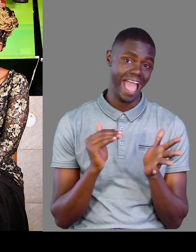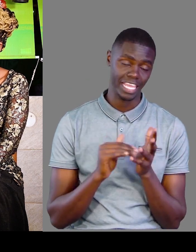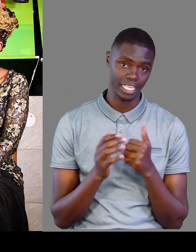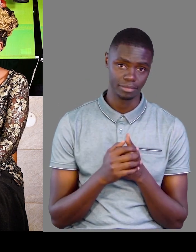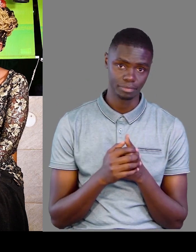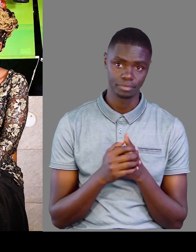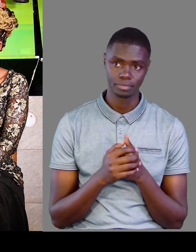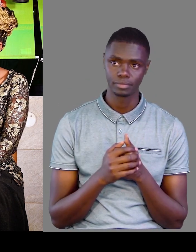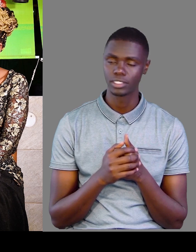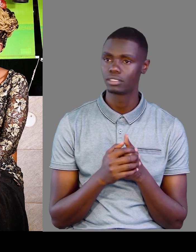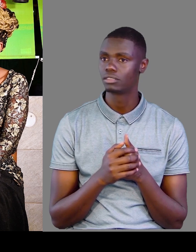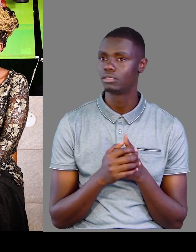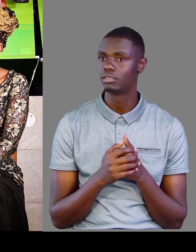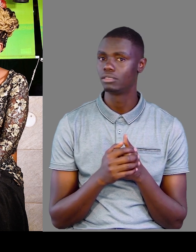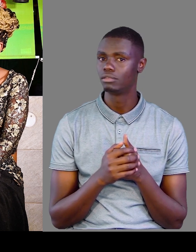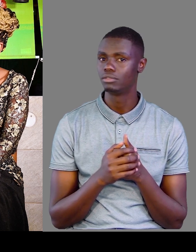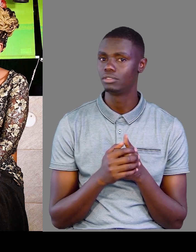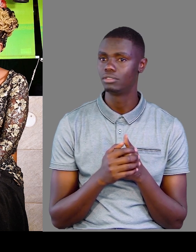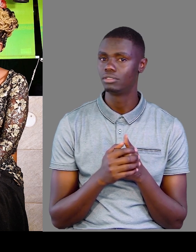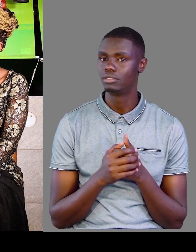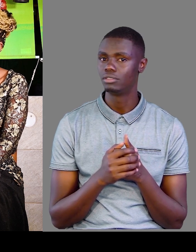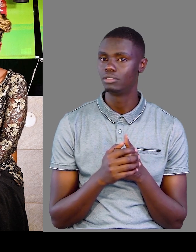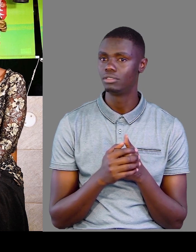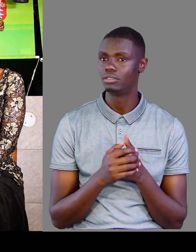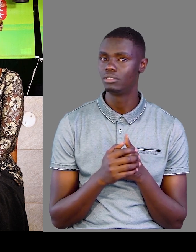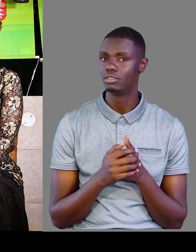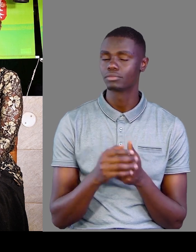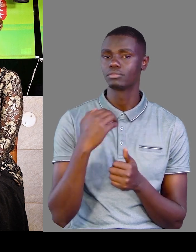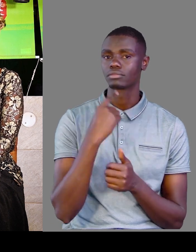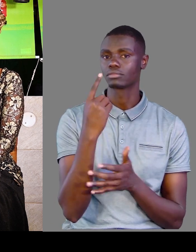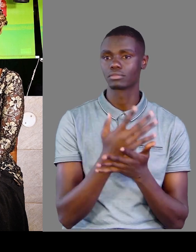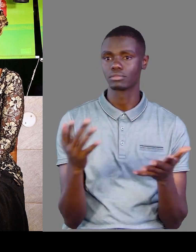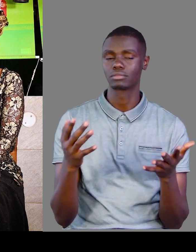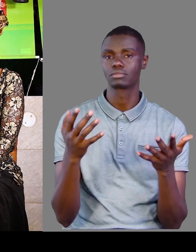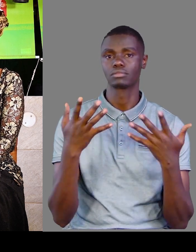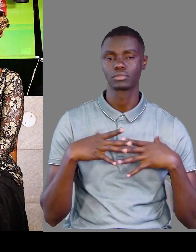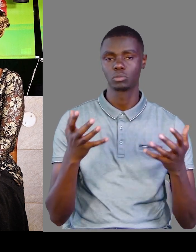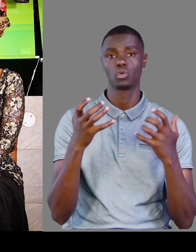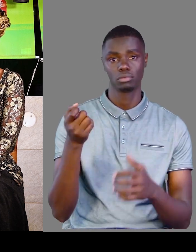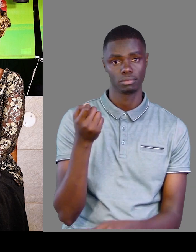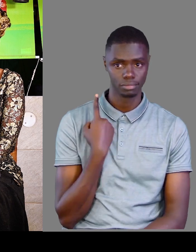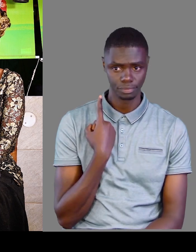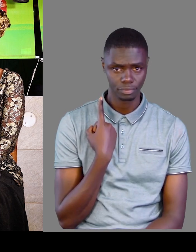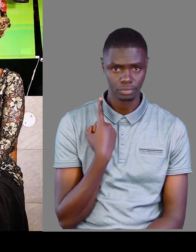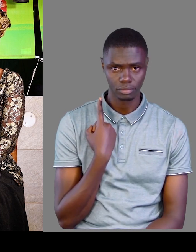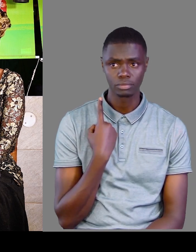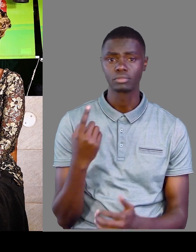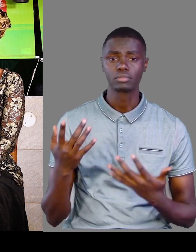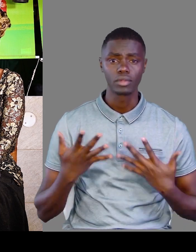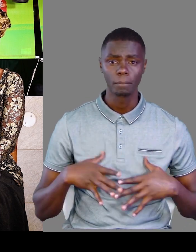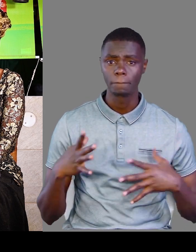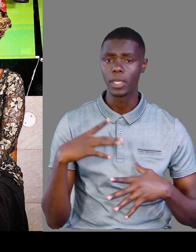a modeling academy, one of the biggest in Kenya, and there's this one thing that people need to understand, that people who